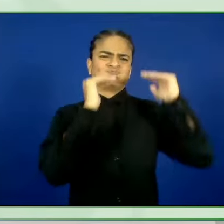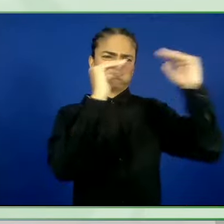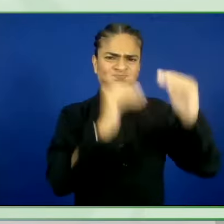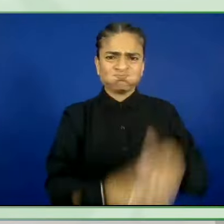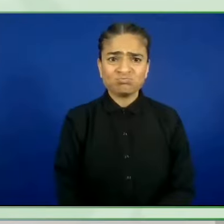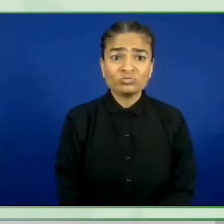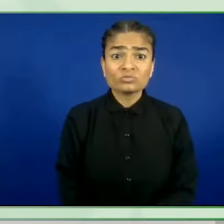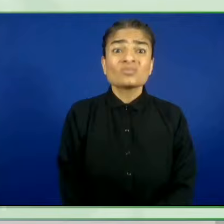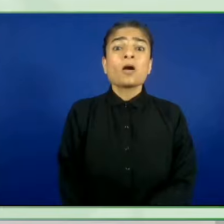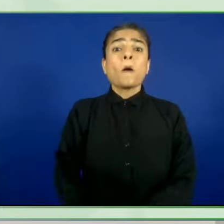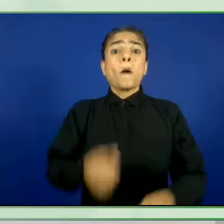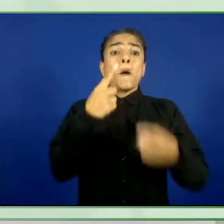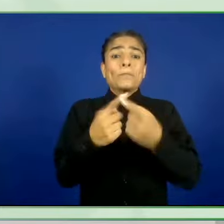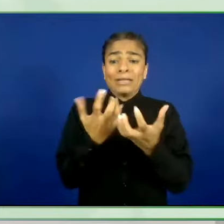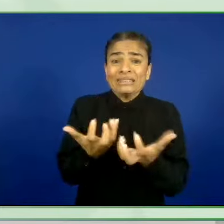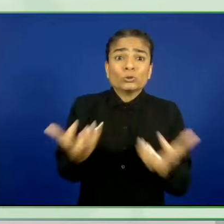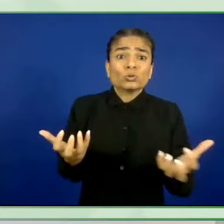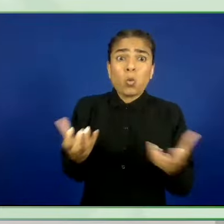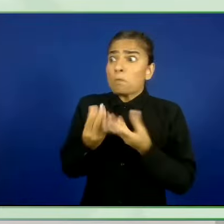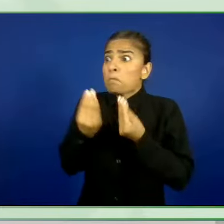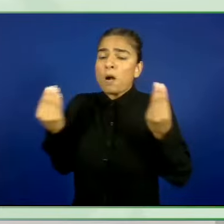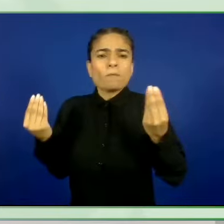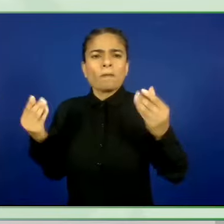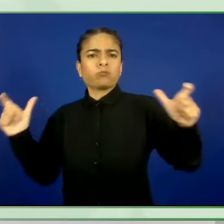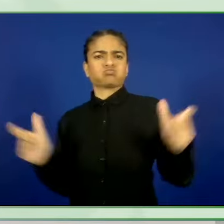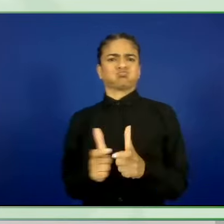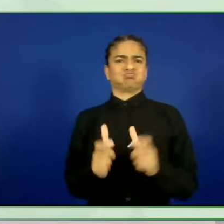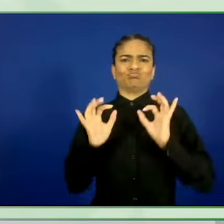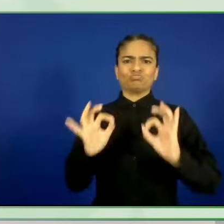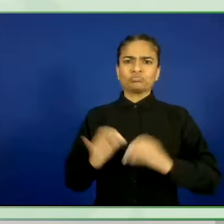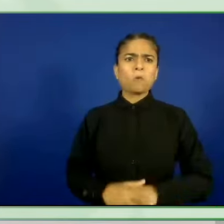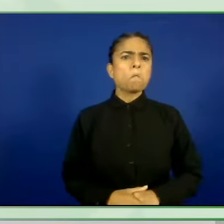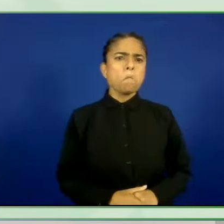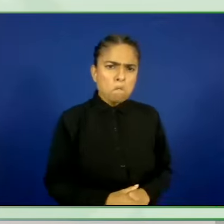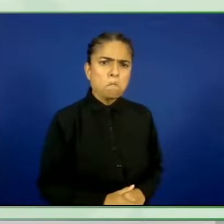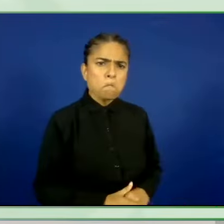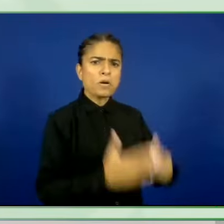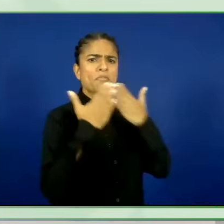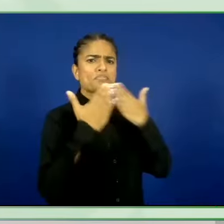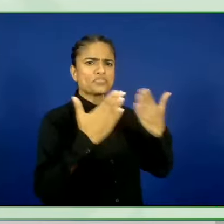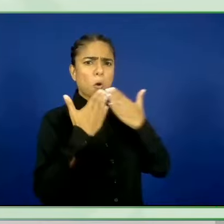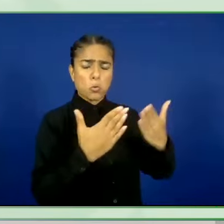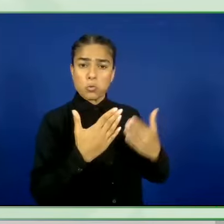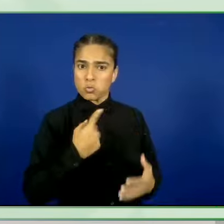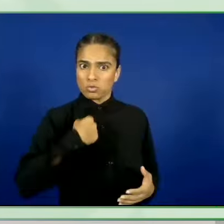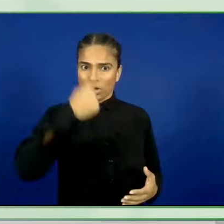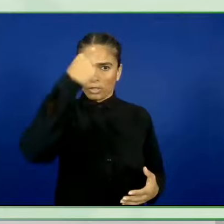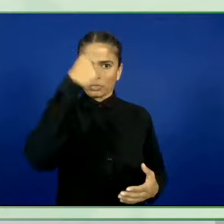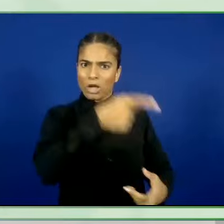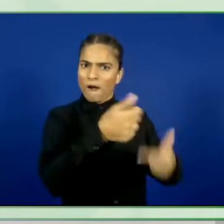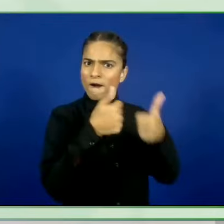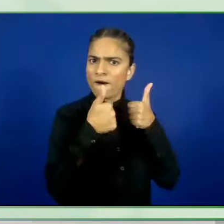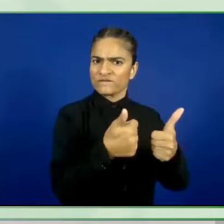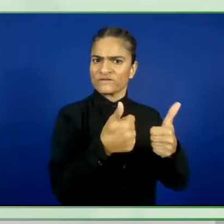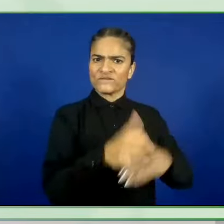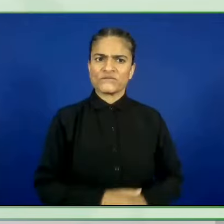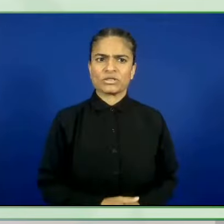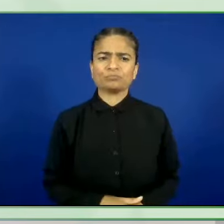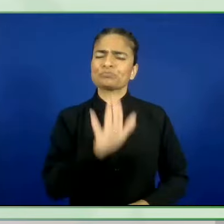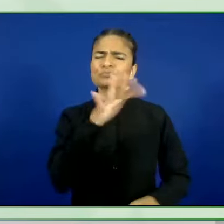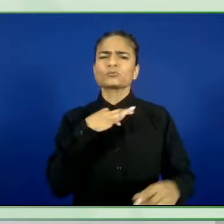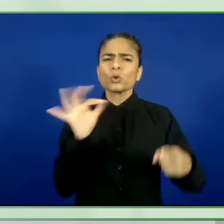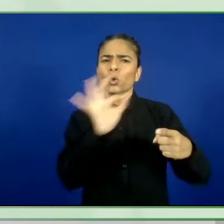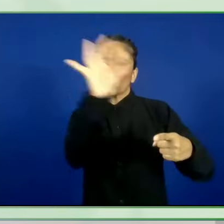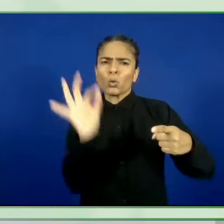most efficiently, I presume. Yes, definitely. Great. My second question is, and this is probably quite